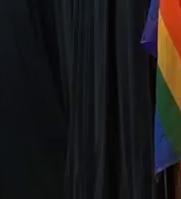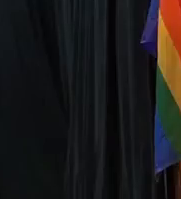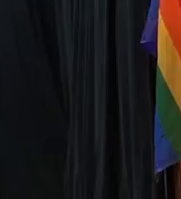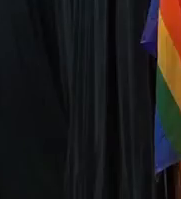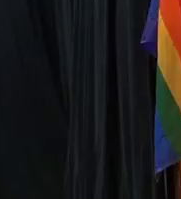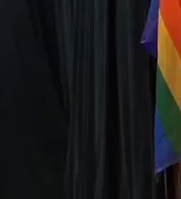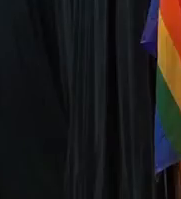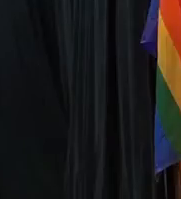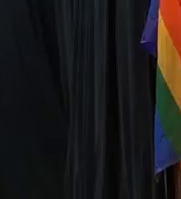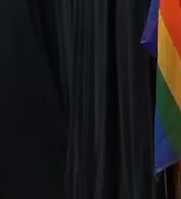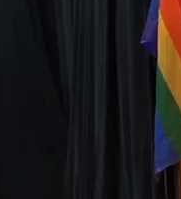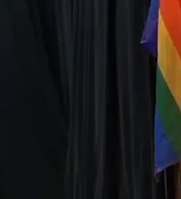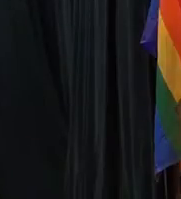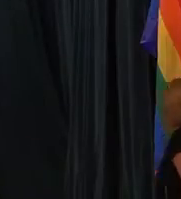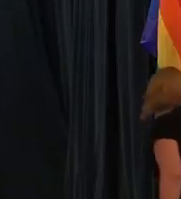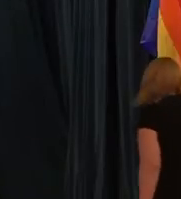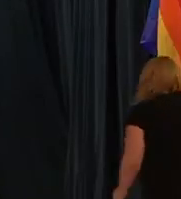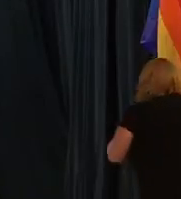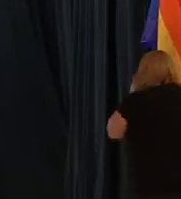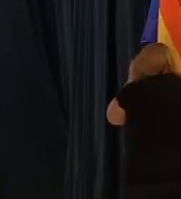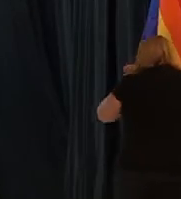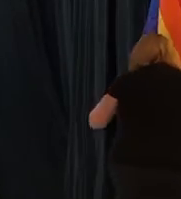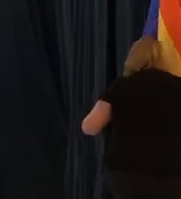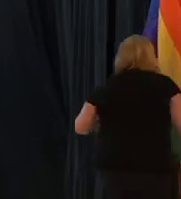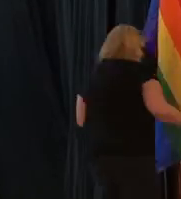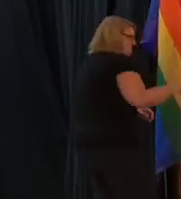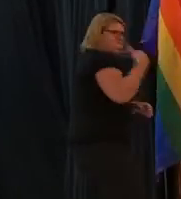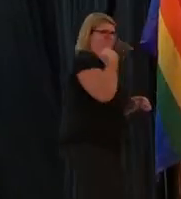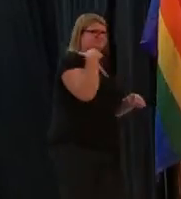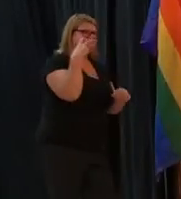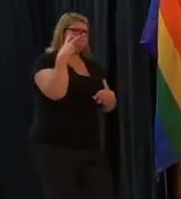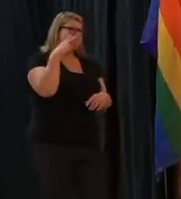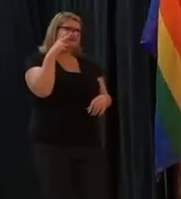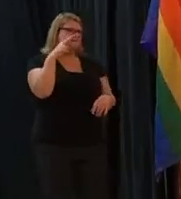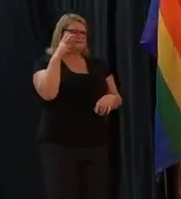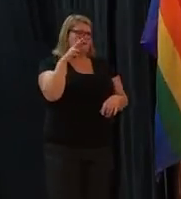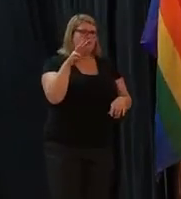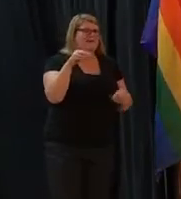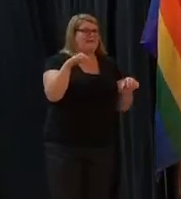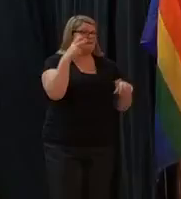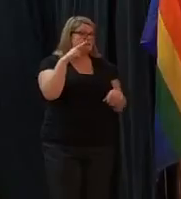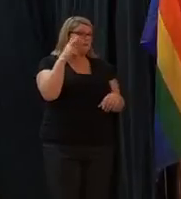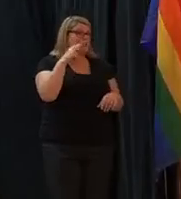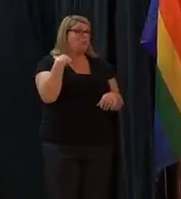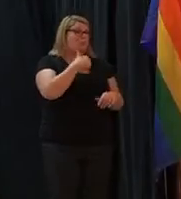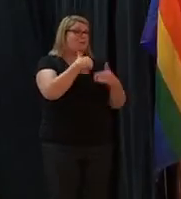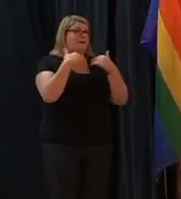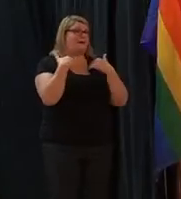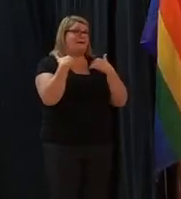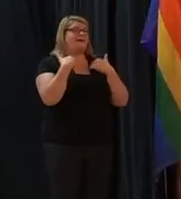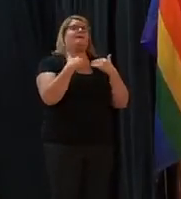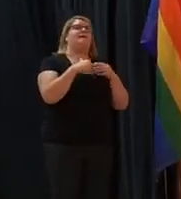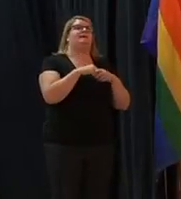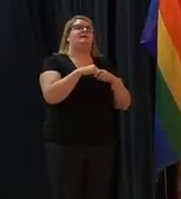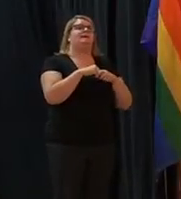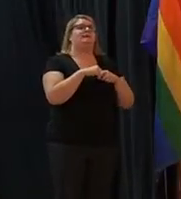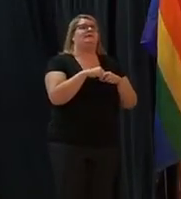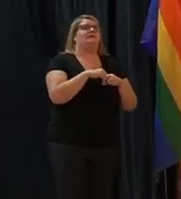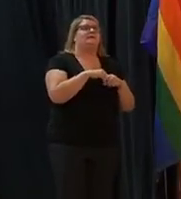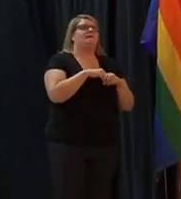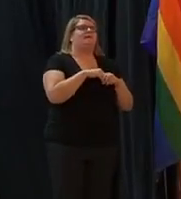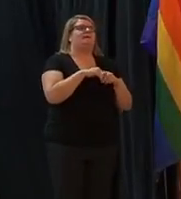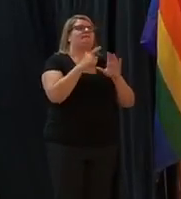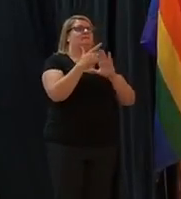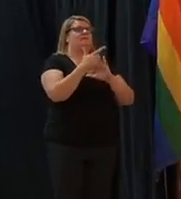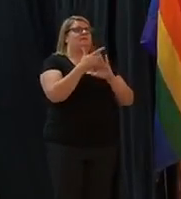Okay, in the particular case of Mexico, we have a constitutional level granted the no discrimination policy and